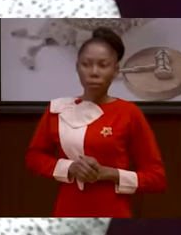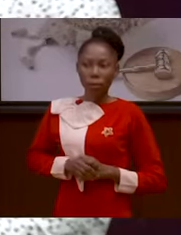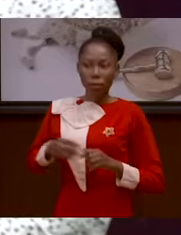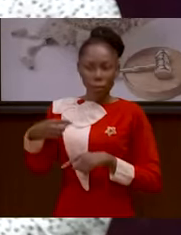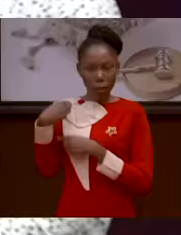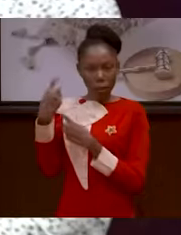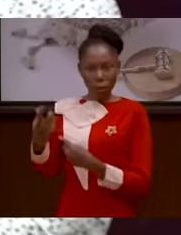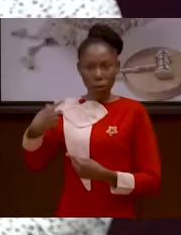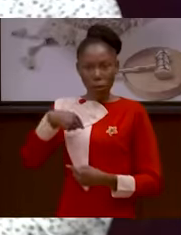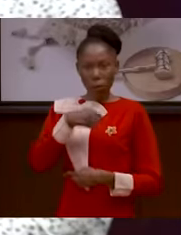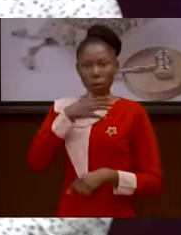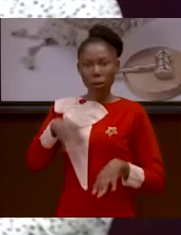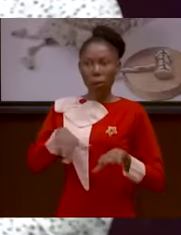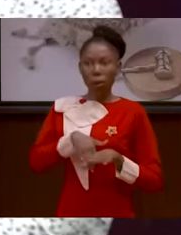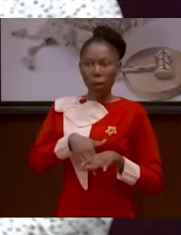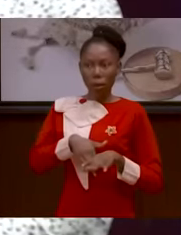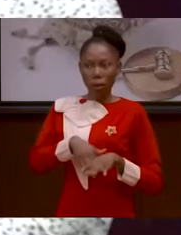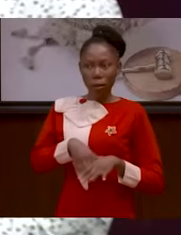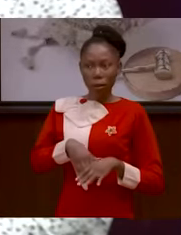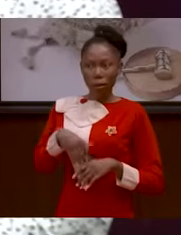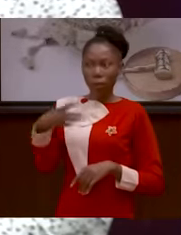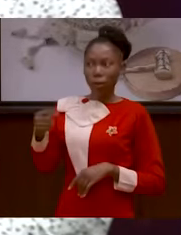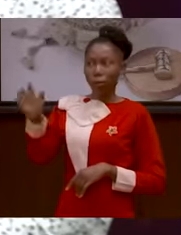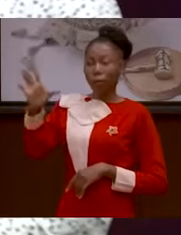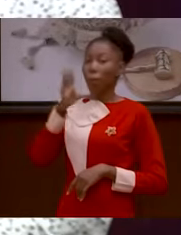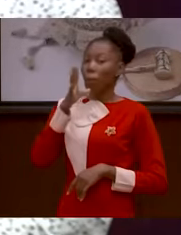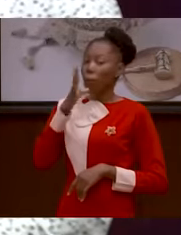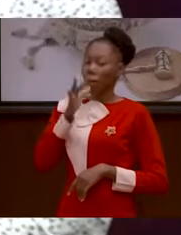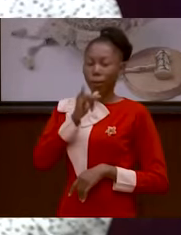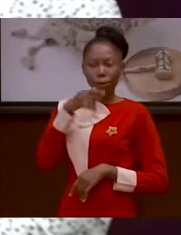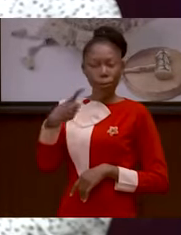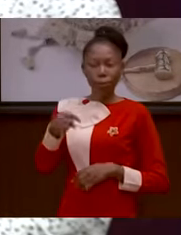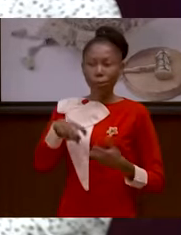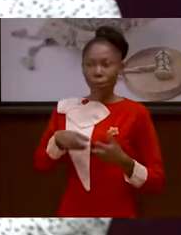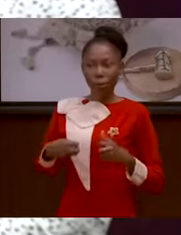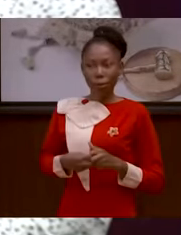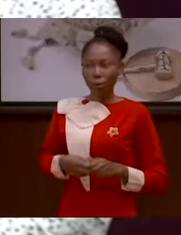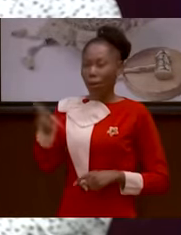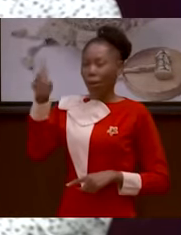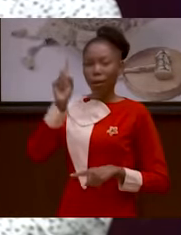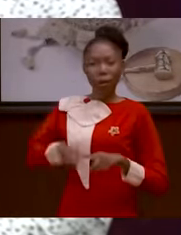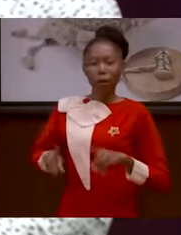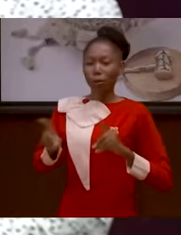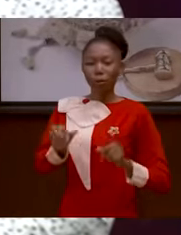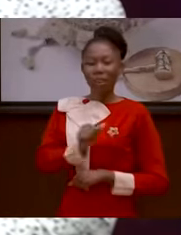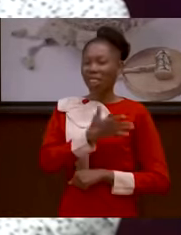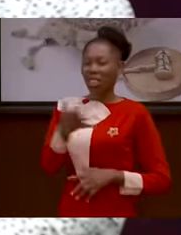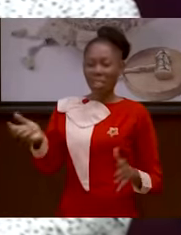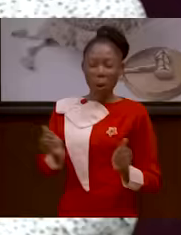Since we got married, the mother is the issue. He cannot do anything without his mother.